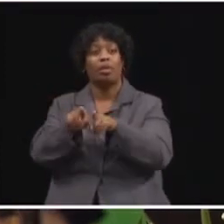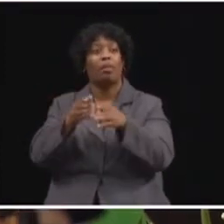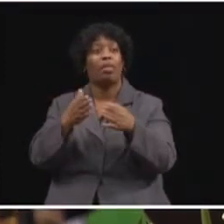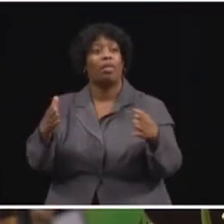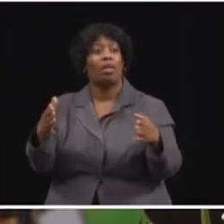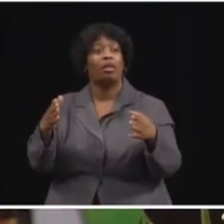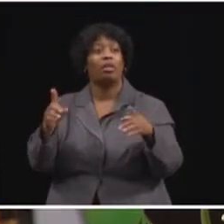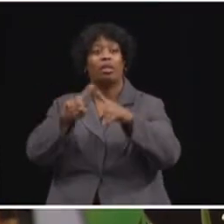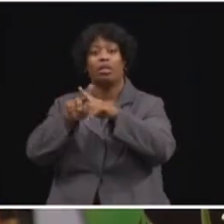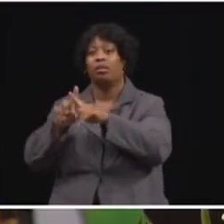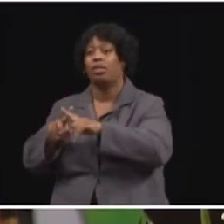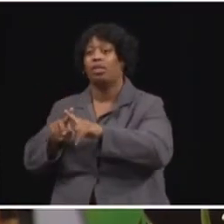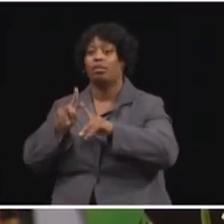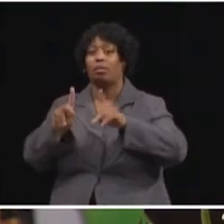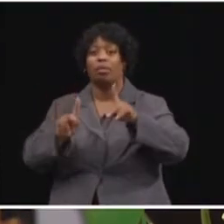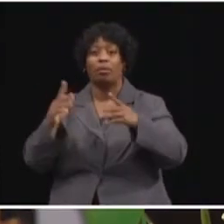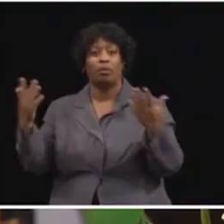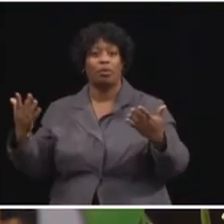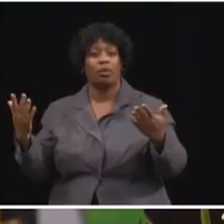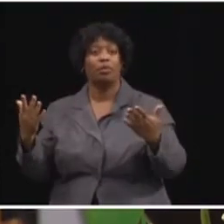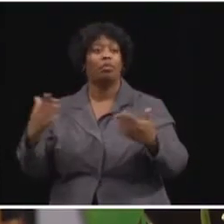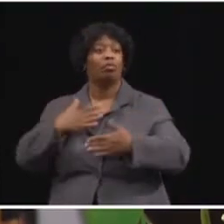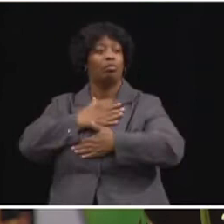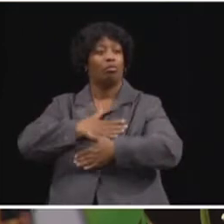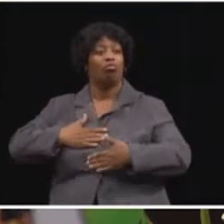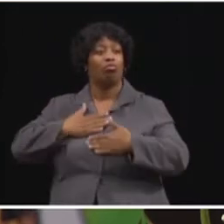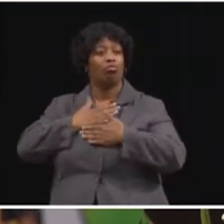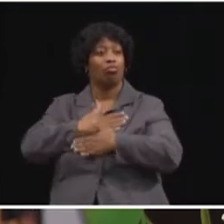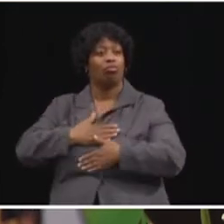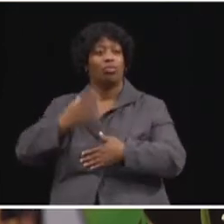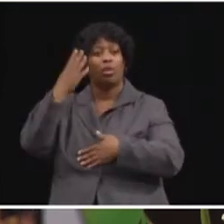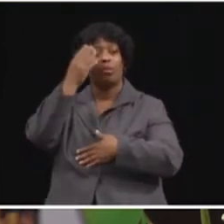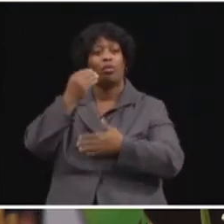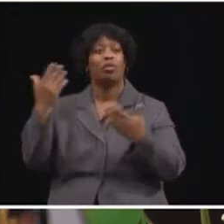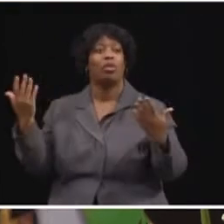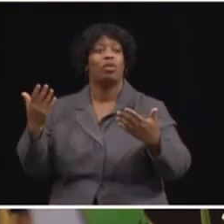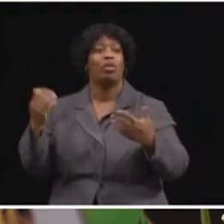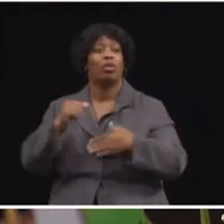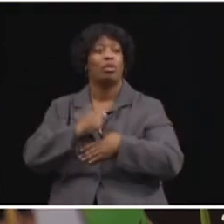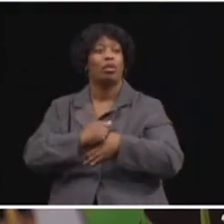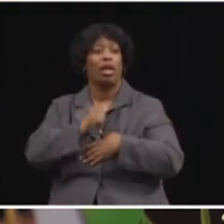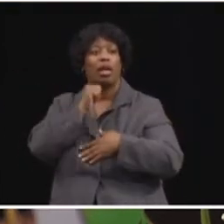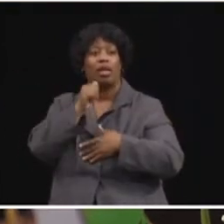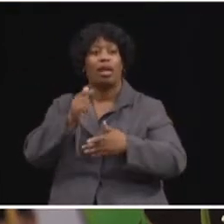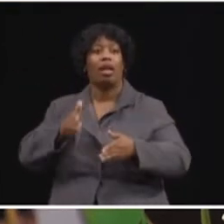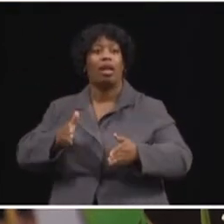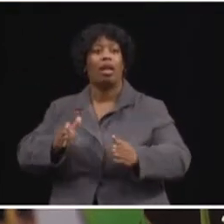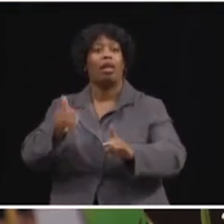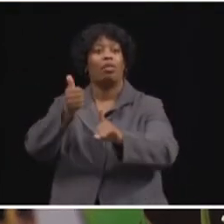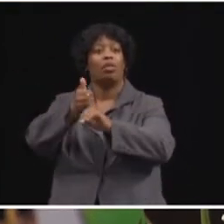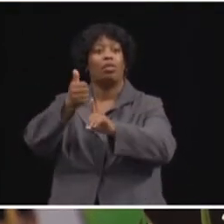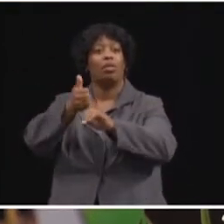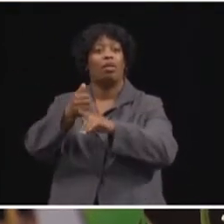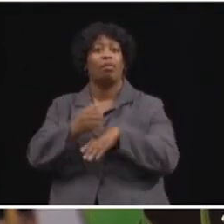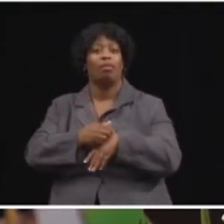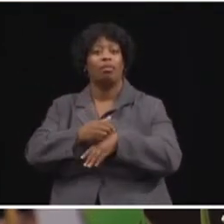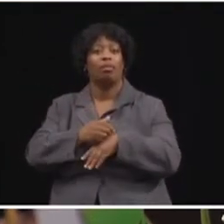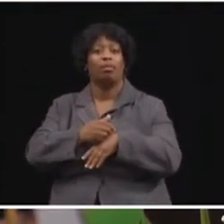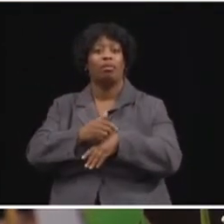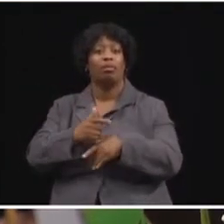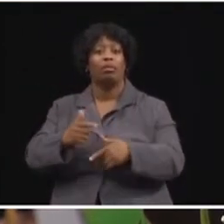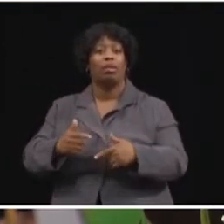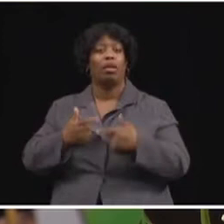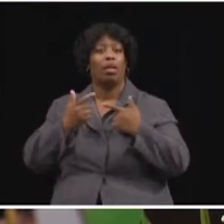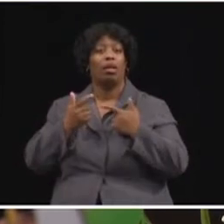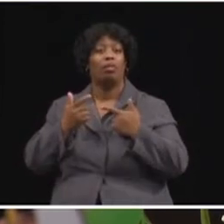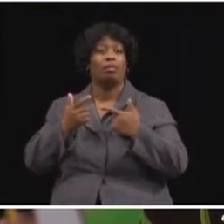diversity. It's about enjoying the beauty of diversity and not allowing yourselves to live within the